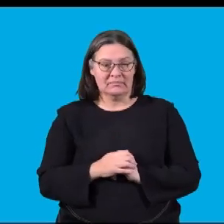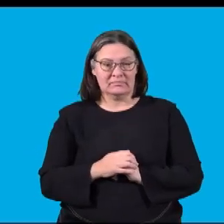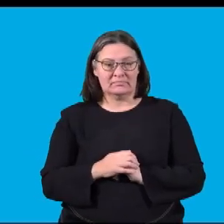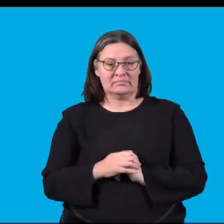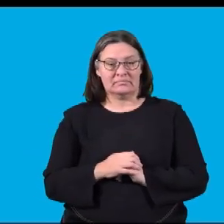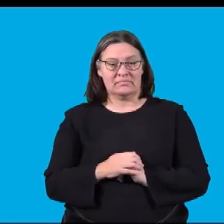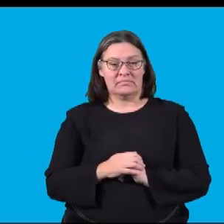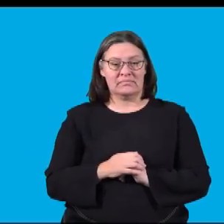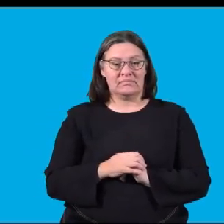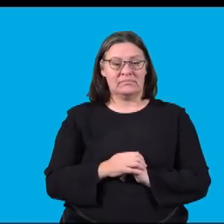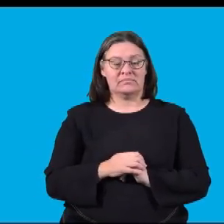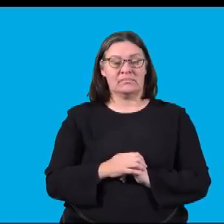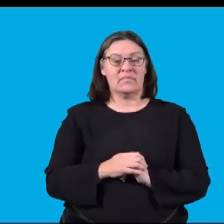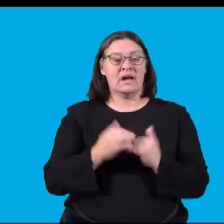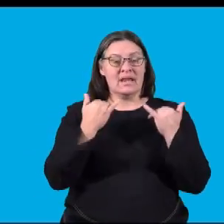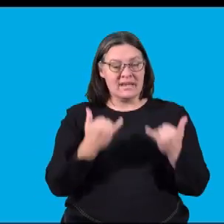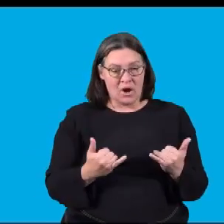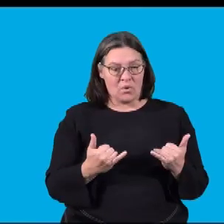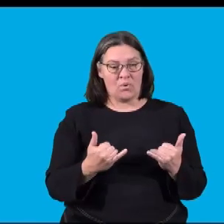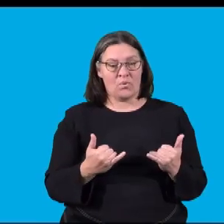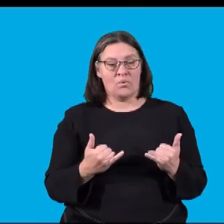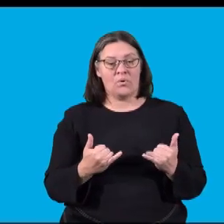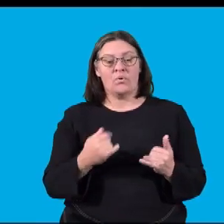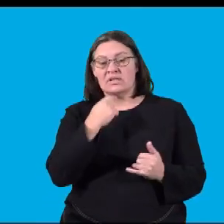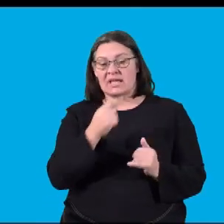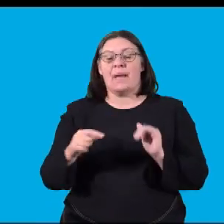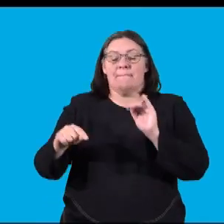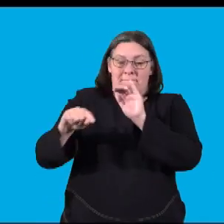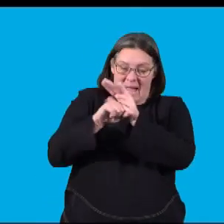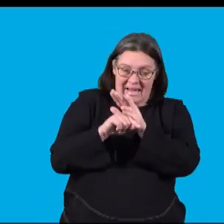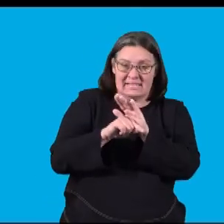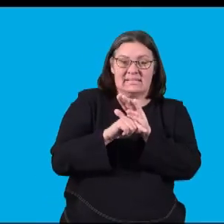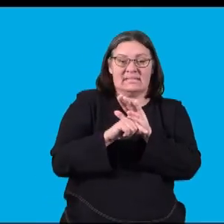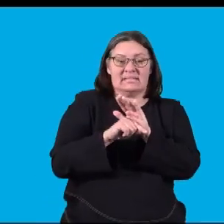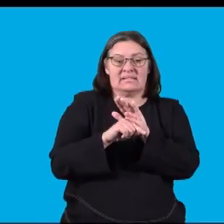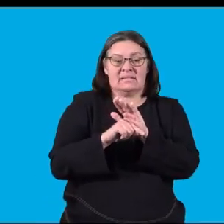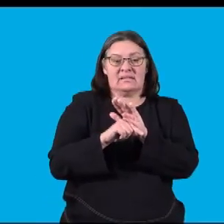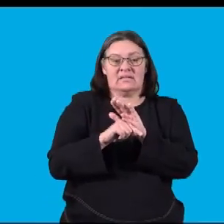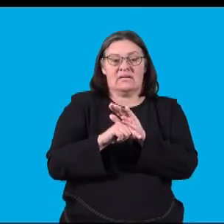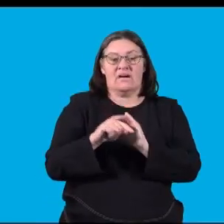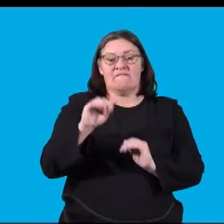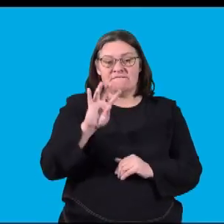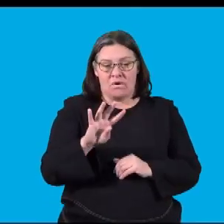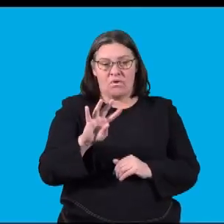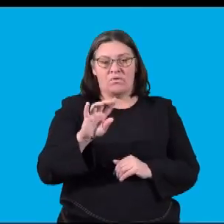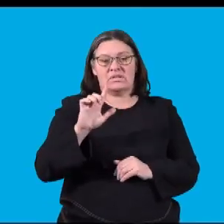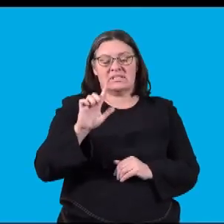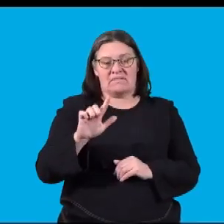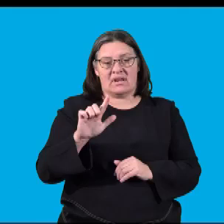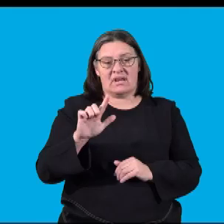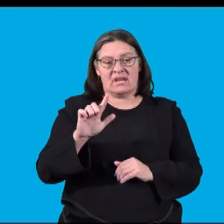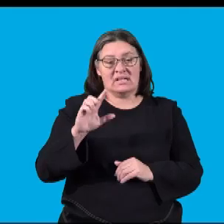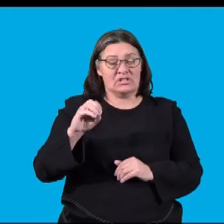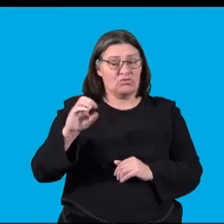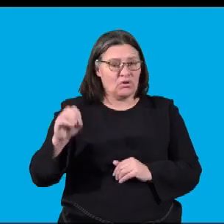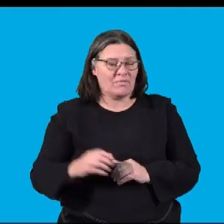2,250. So we will now come and then we'll say minus. We'll minus which one? We will not minus